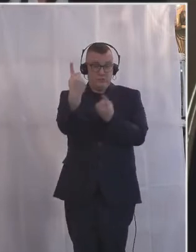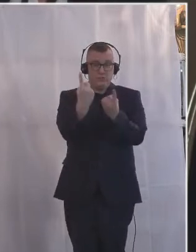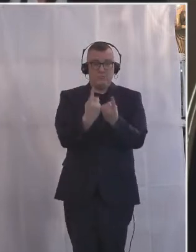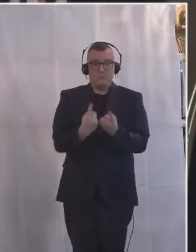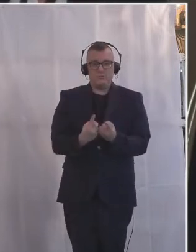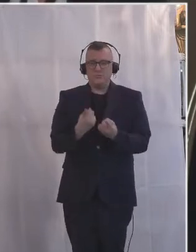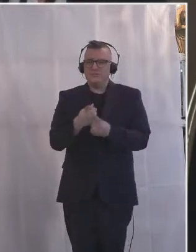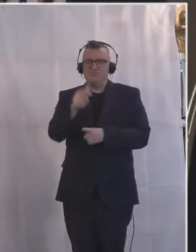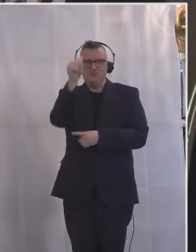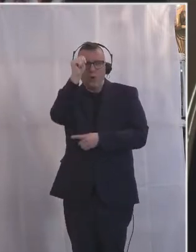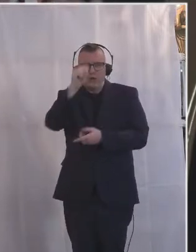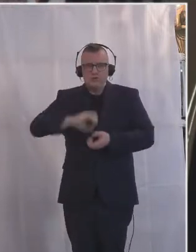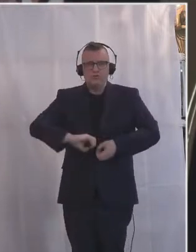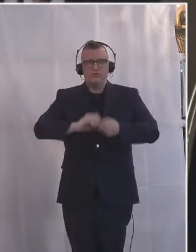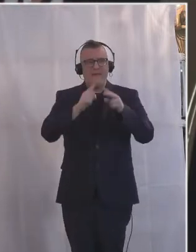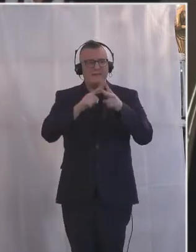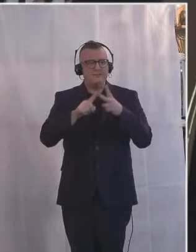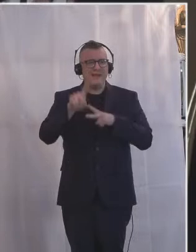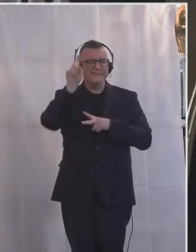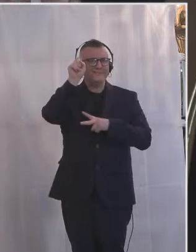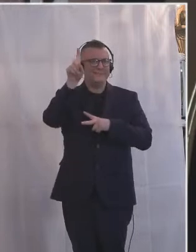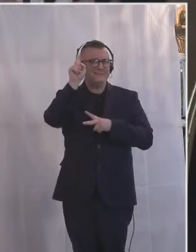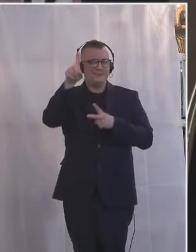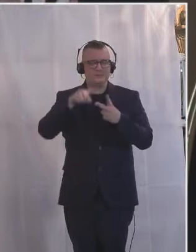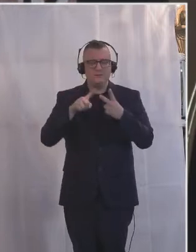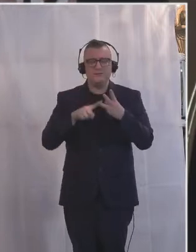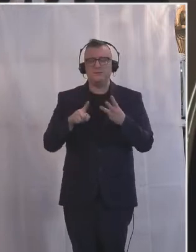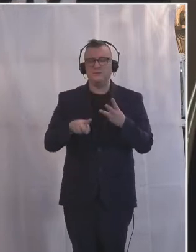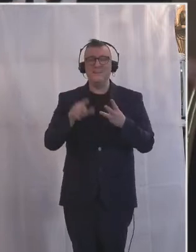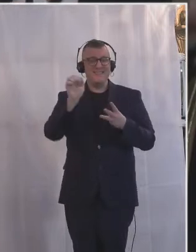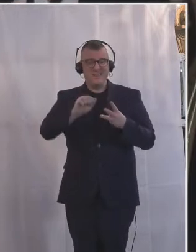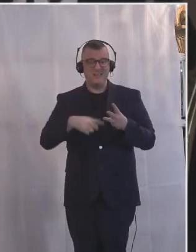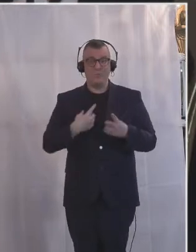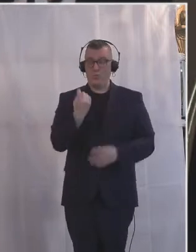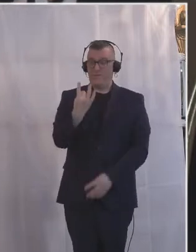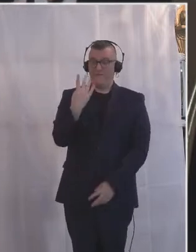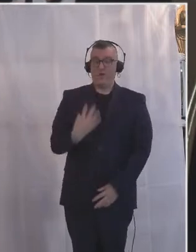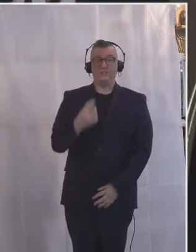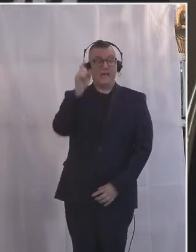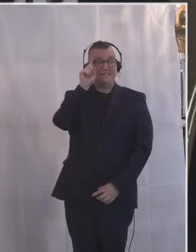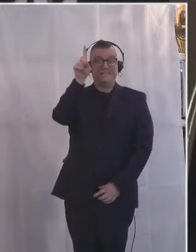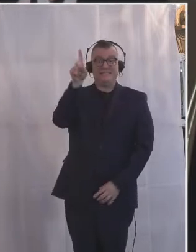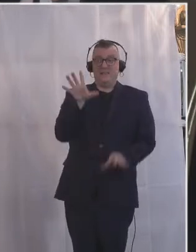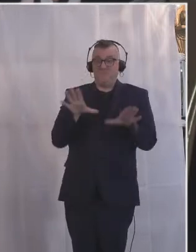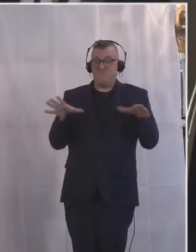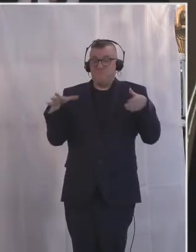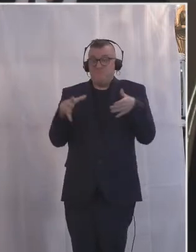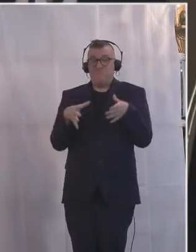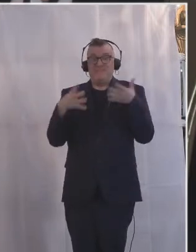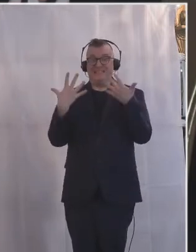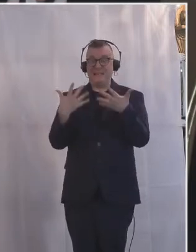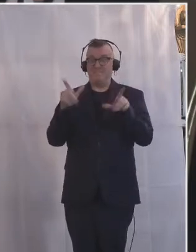it's building know-how, it's building ideas that, you had one idea. See, when you get 10 people around the table,